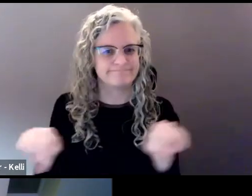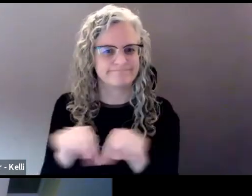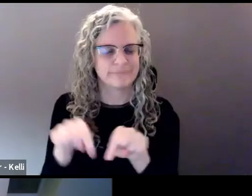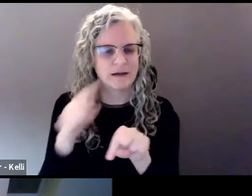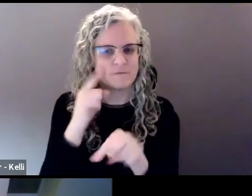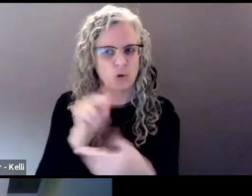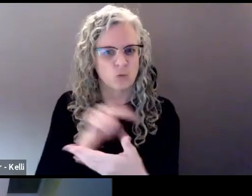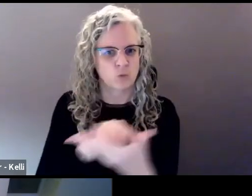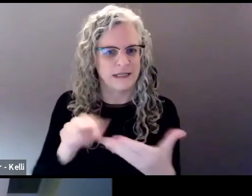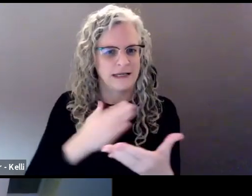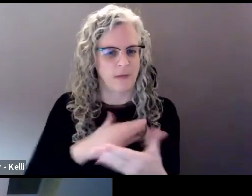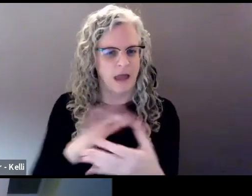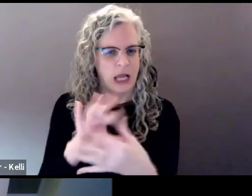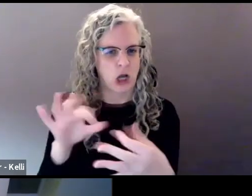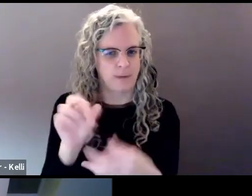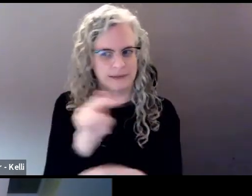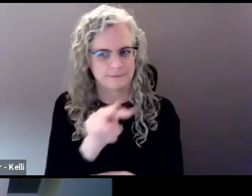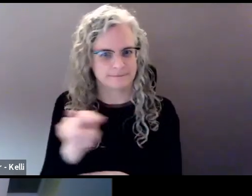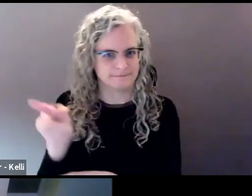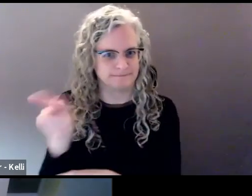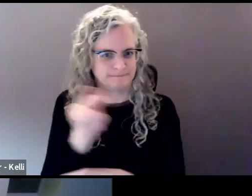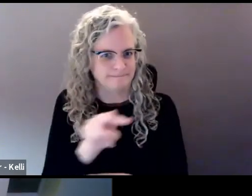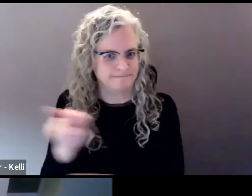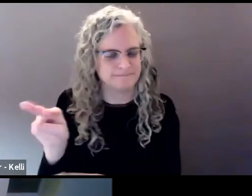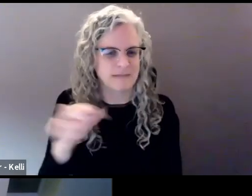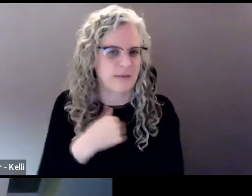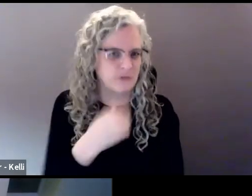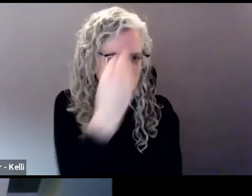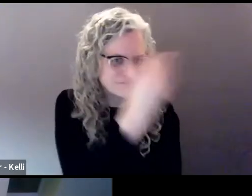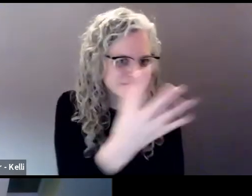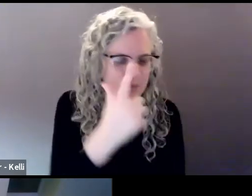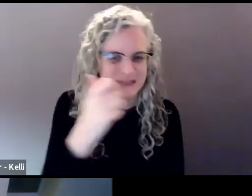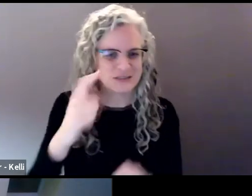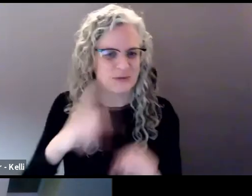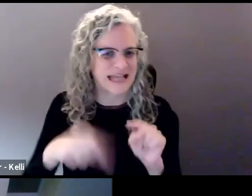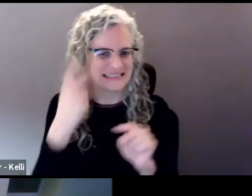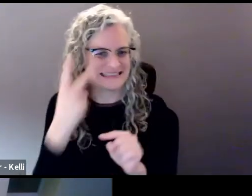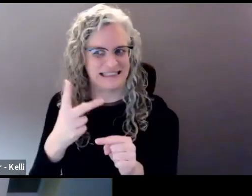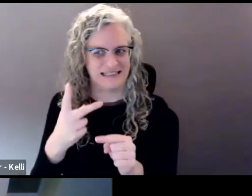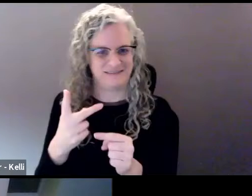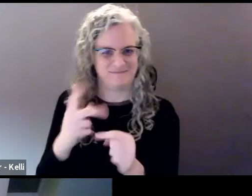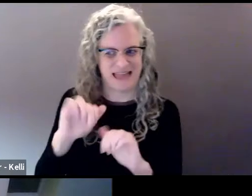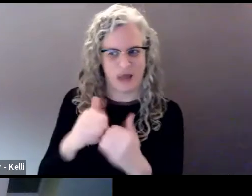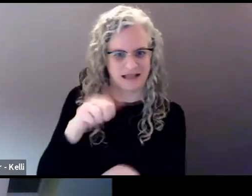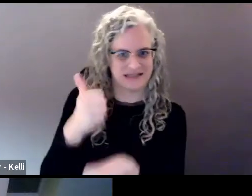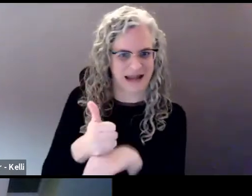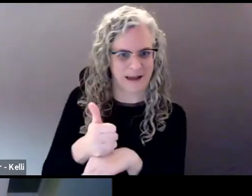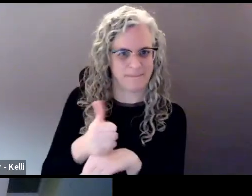so I thought I'd share with that with you, since you can't see what I'm doing here. Anyhow,